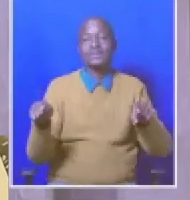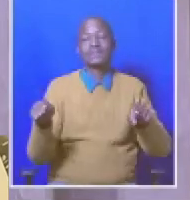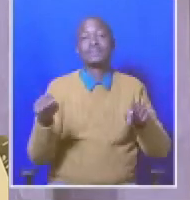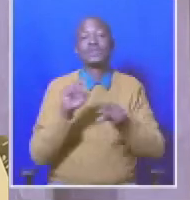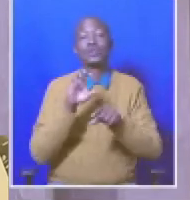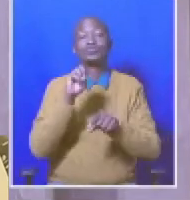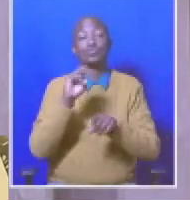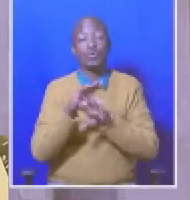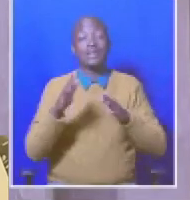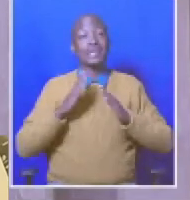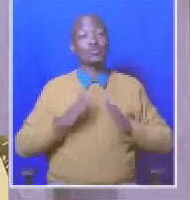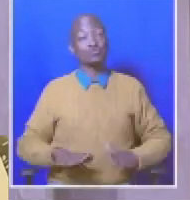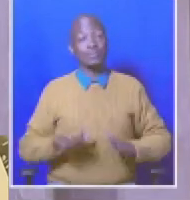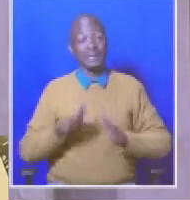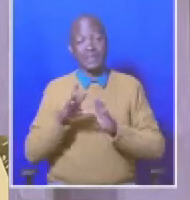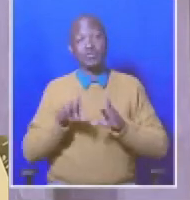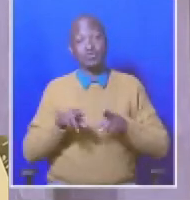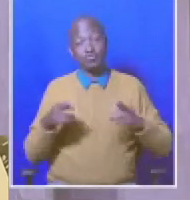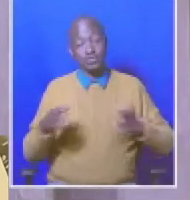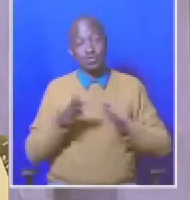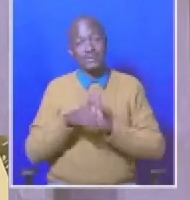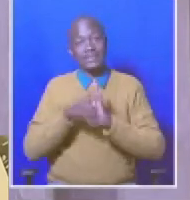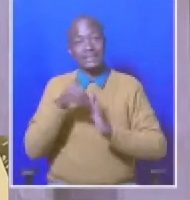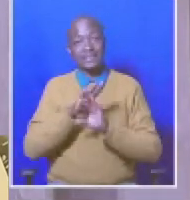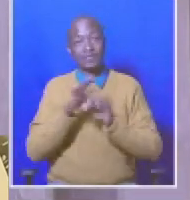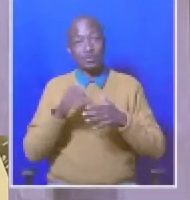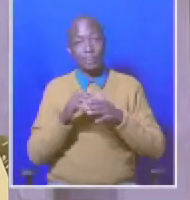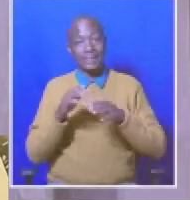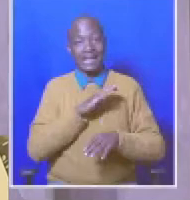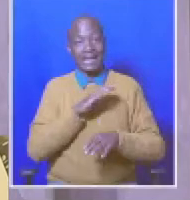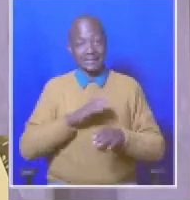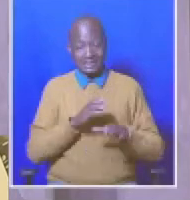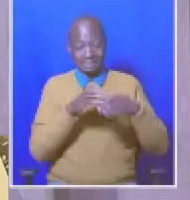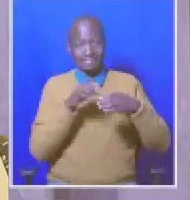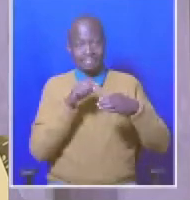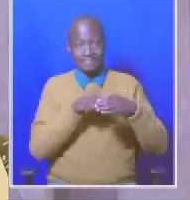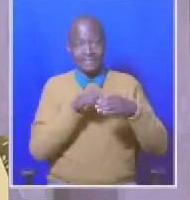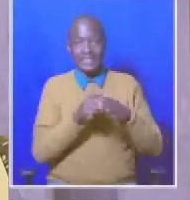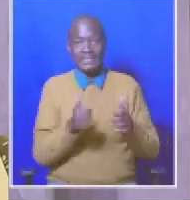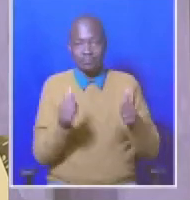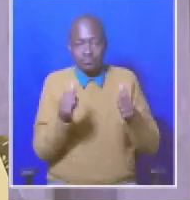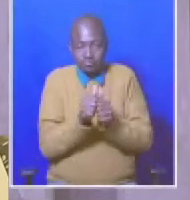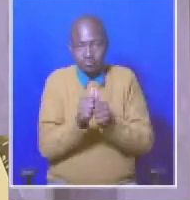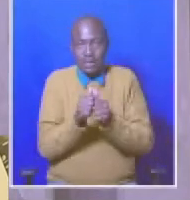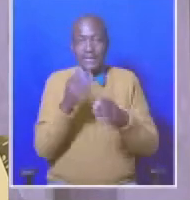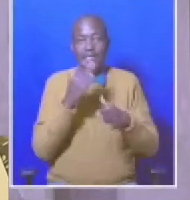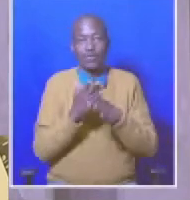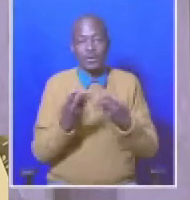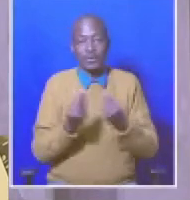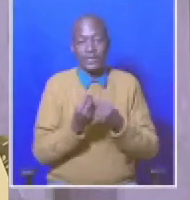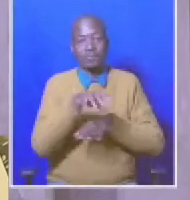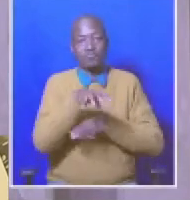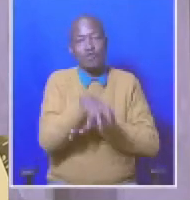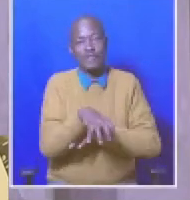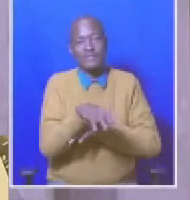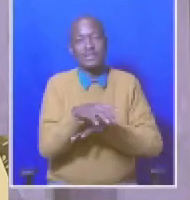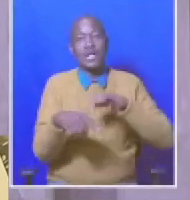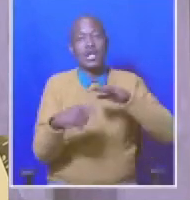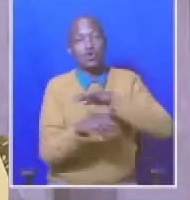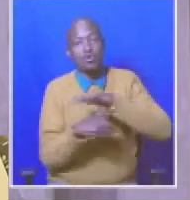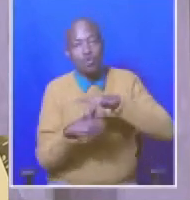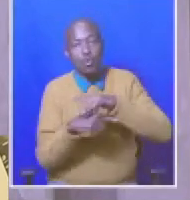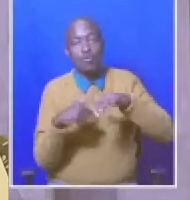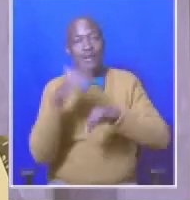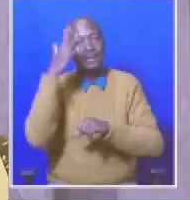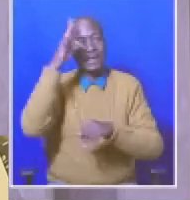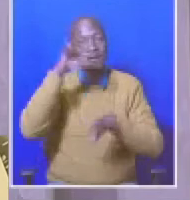Human Resource Development Council is a collaborative effort that work with the provincial, local government,